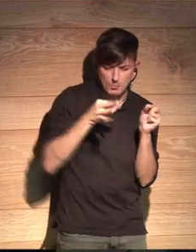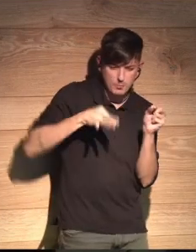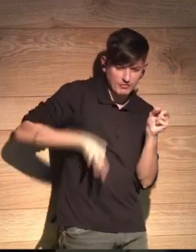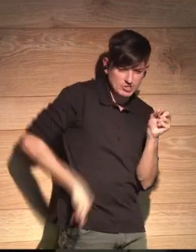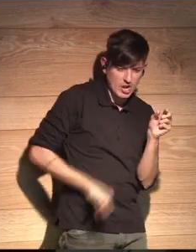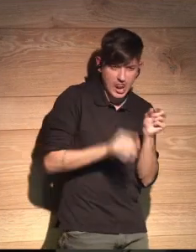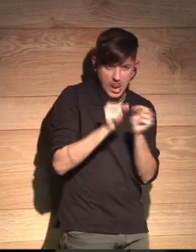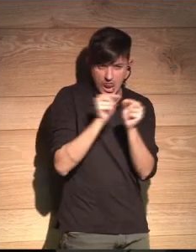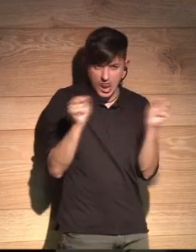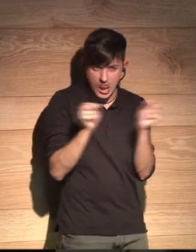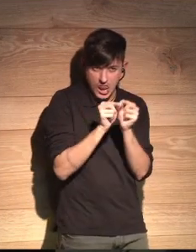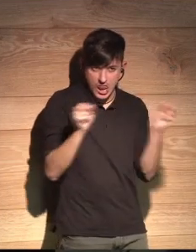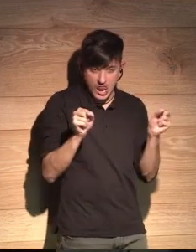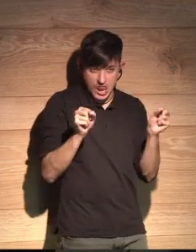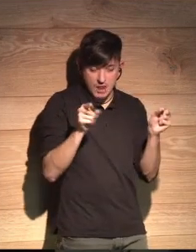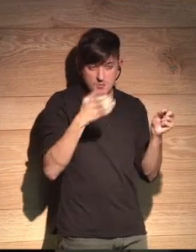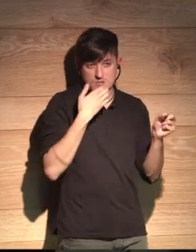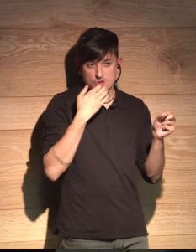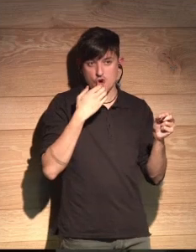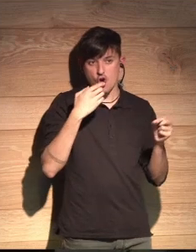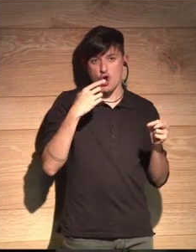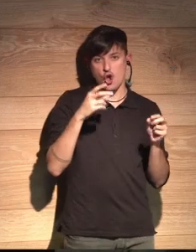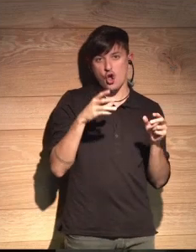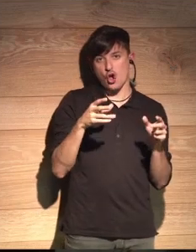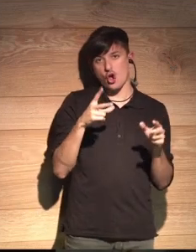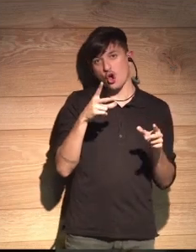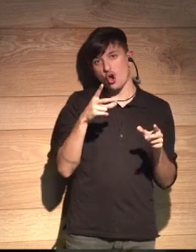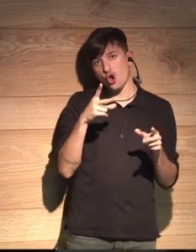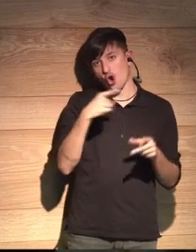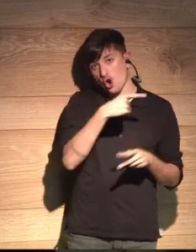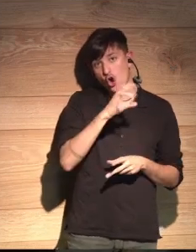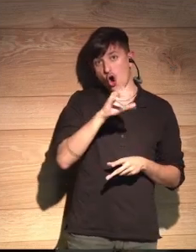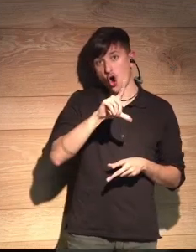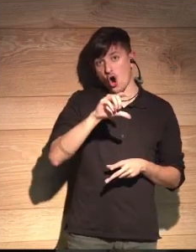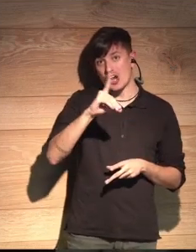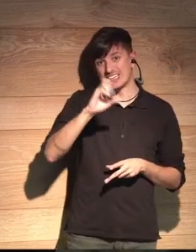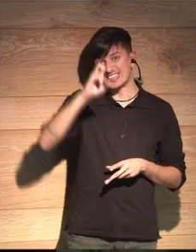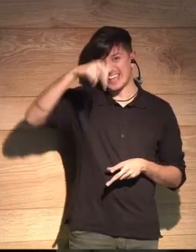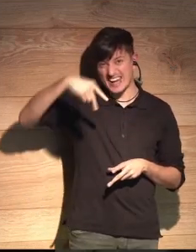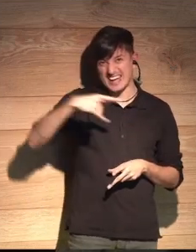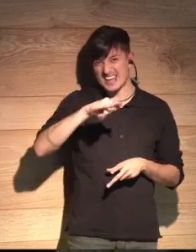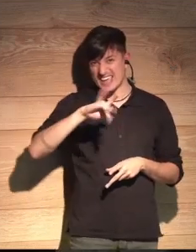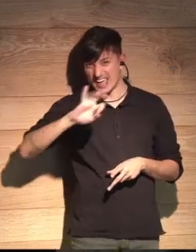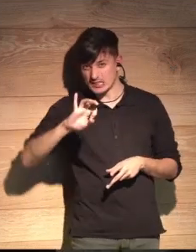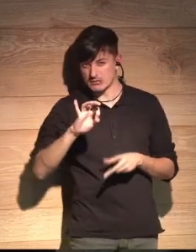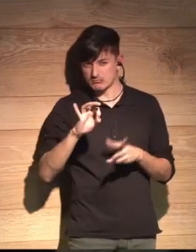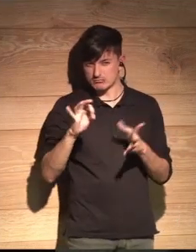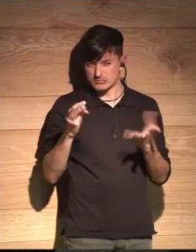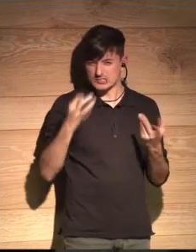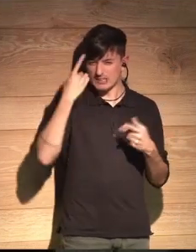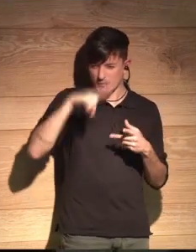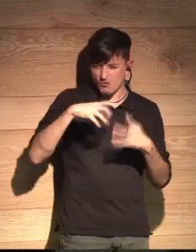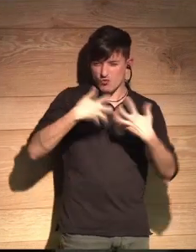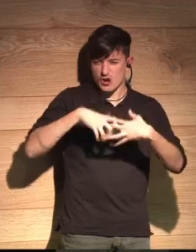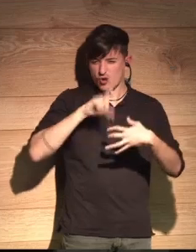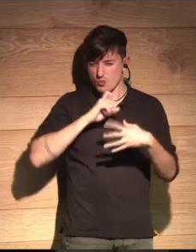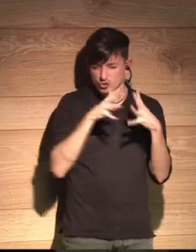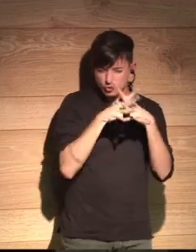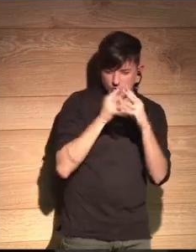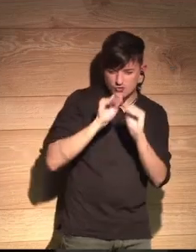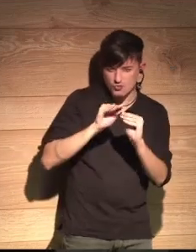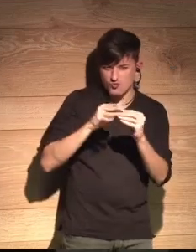bridge where we know everything about it. So we got perfect ground truth about it. We know very well how it behaves. So we started going back and